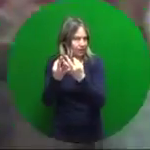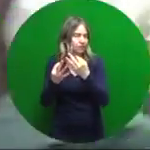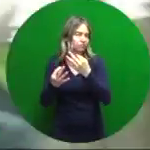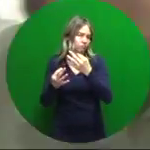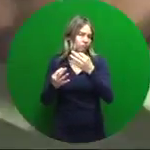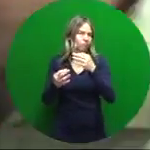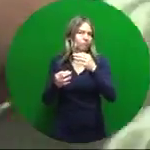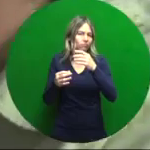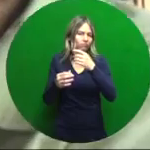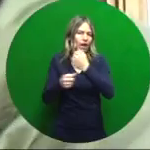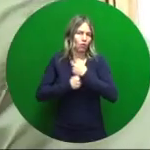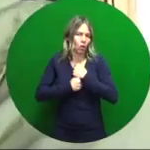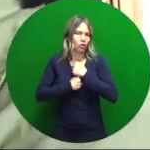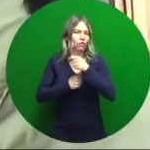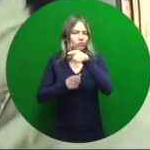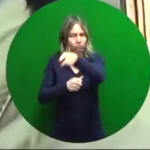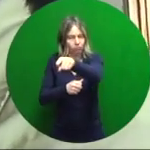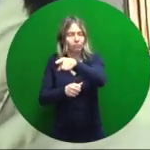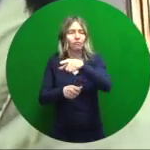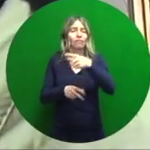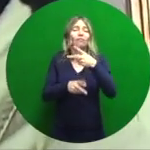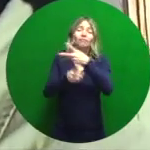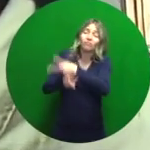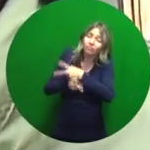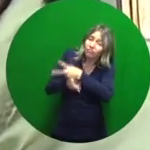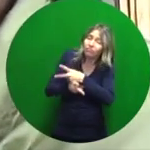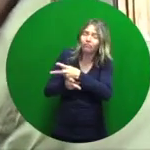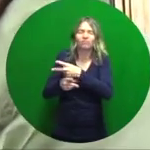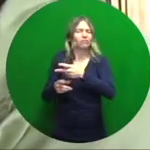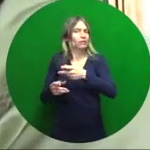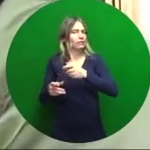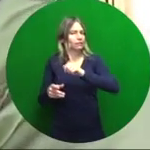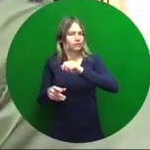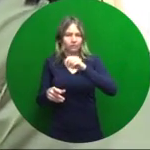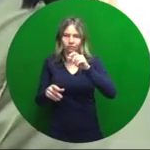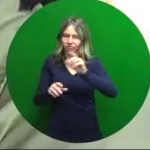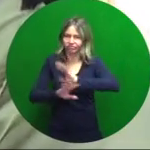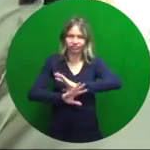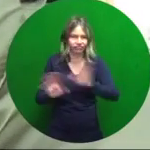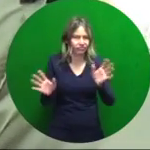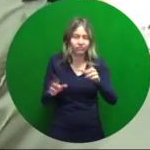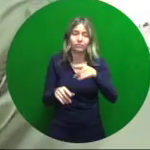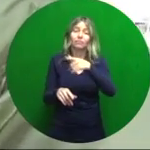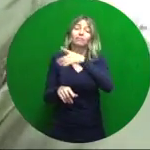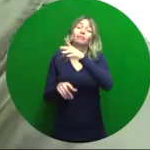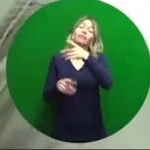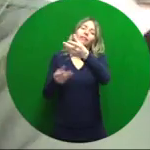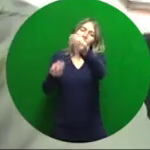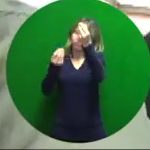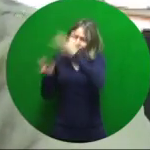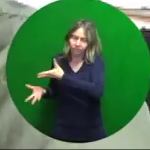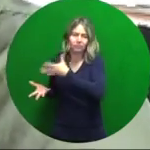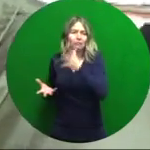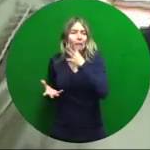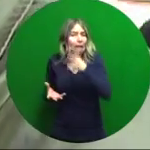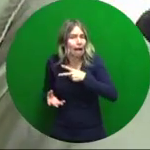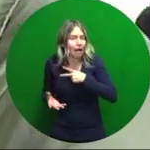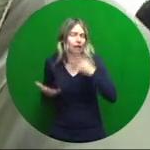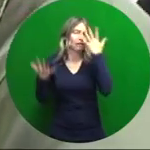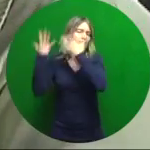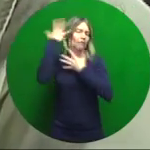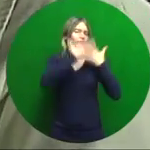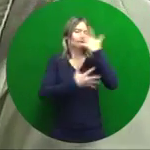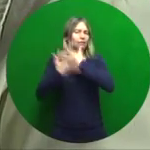foster parents were mistreating him. And my mother was worried that once he